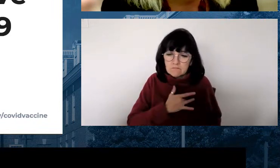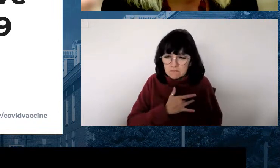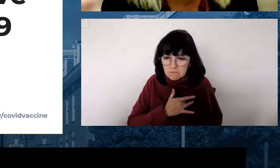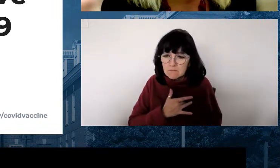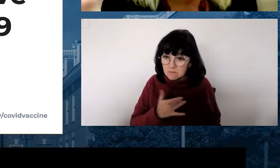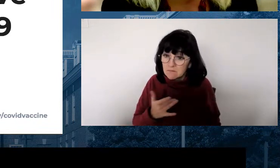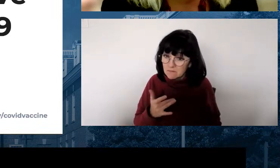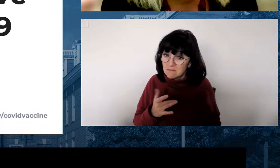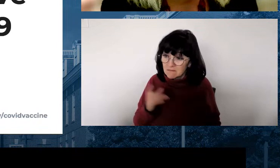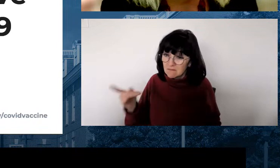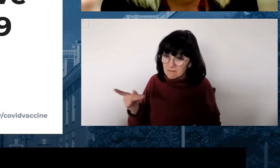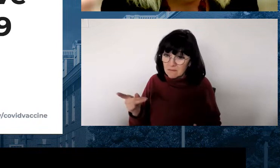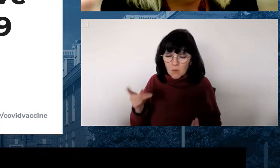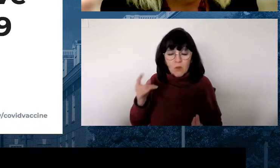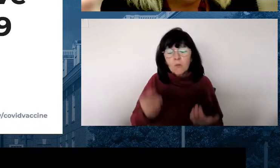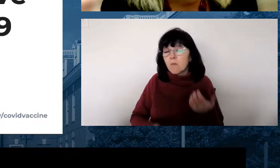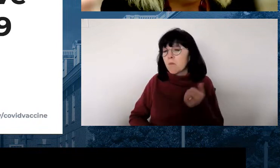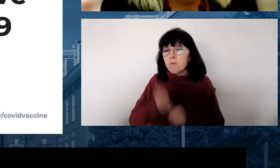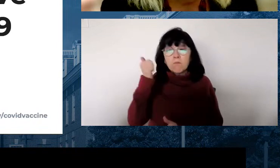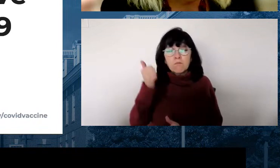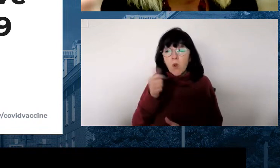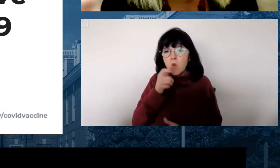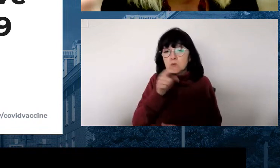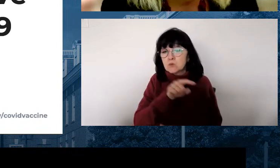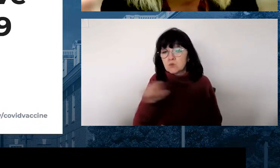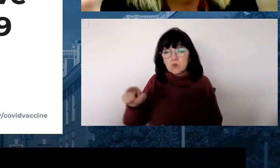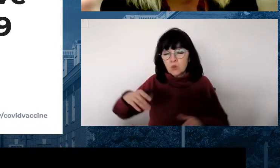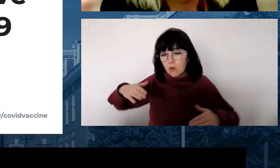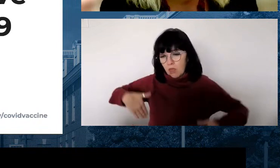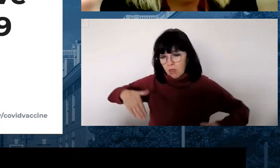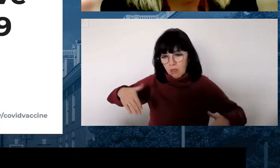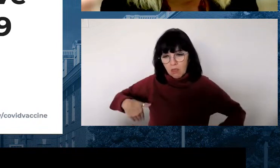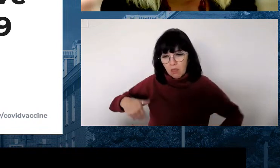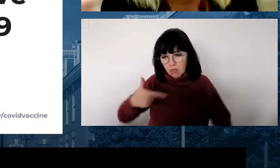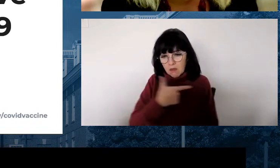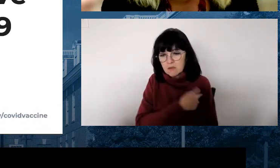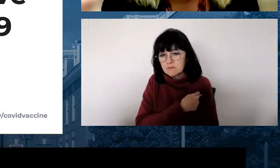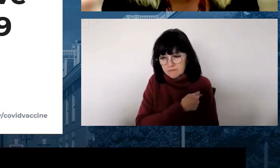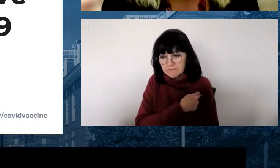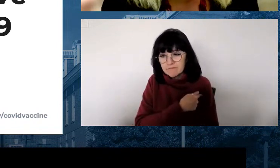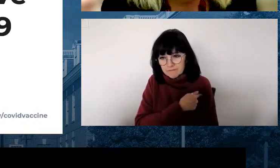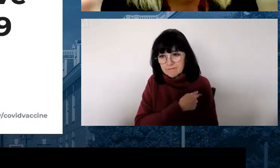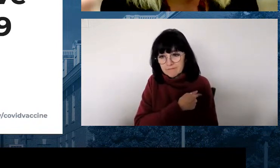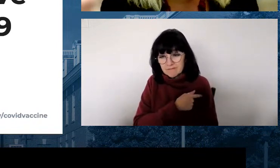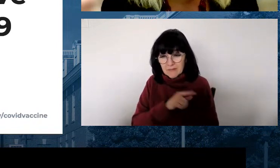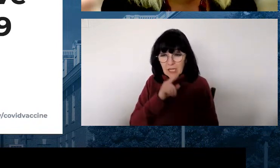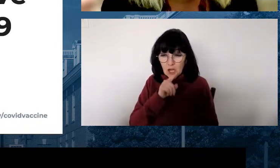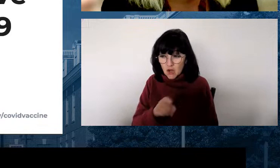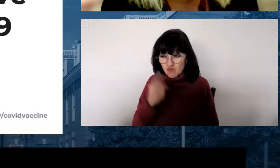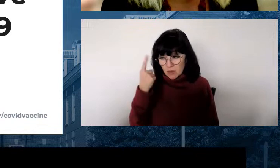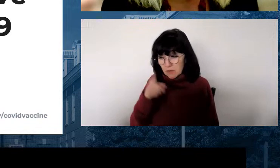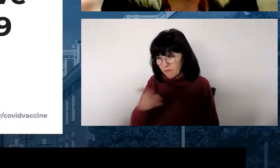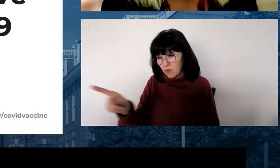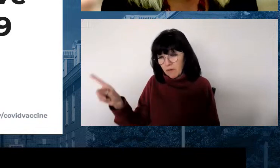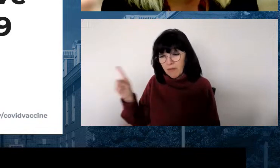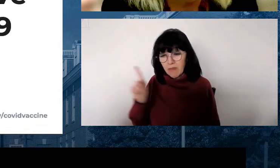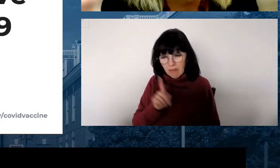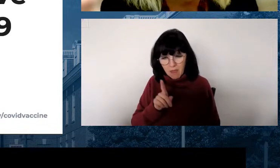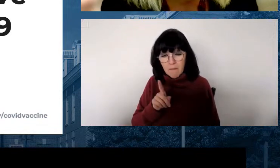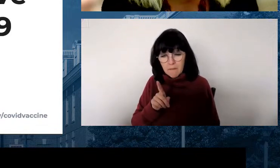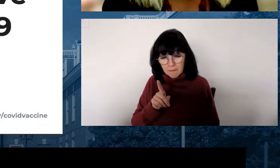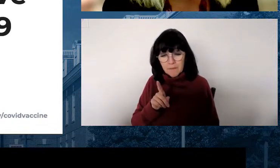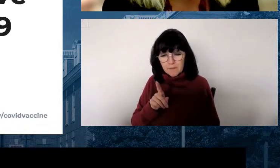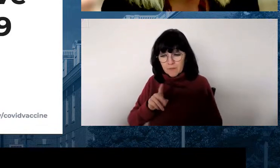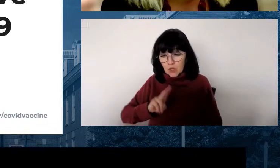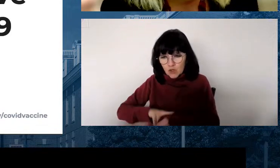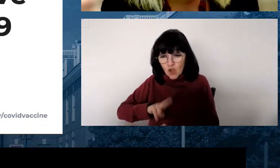those that are unvaccinated. And it is morally distressing for them to see folks who are sick who could